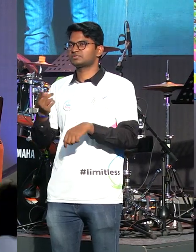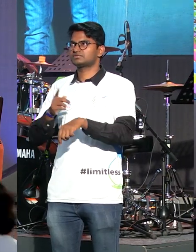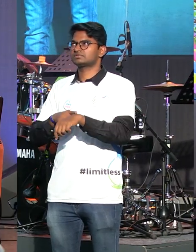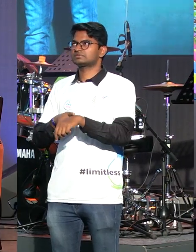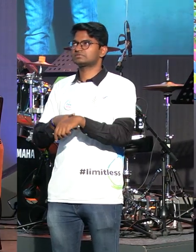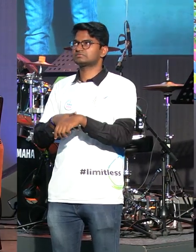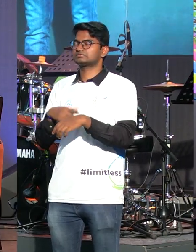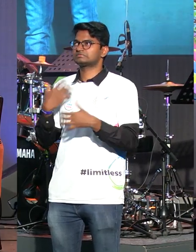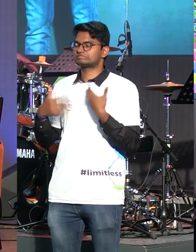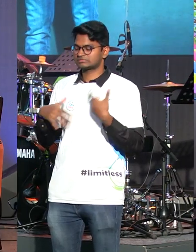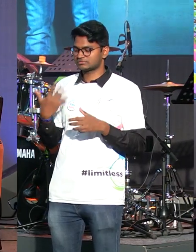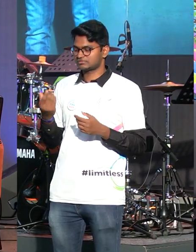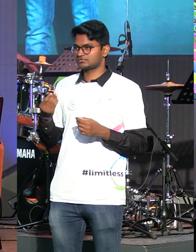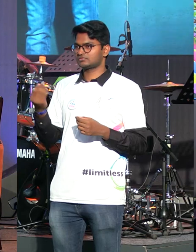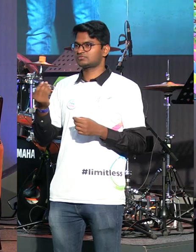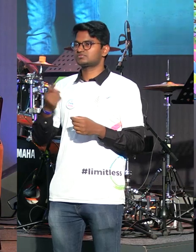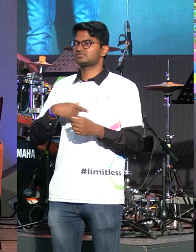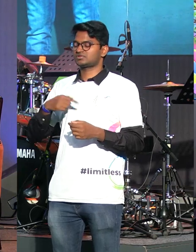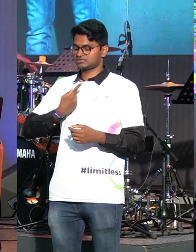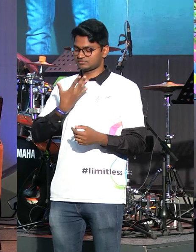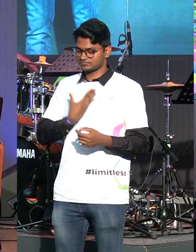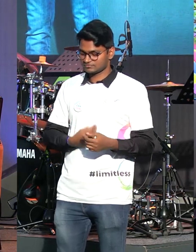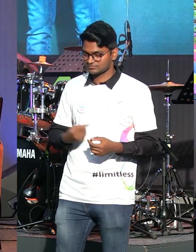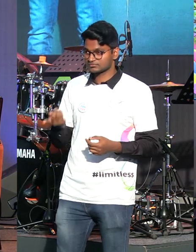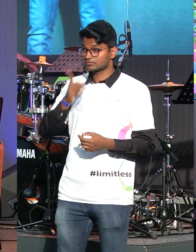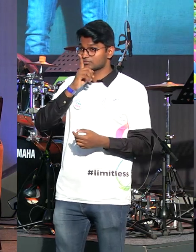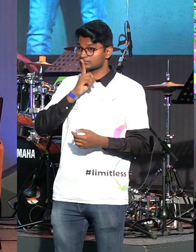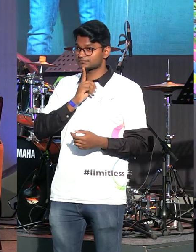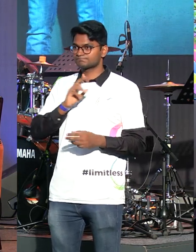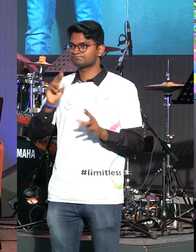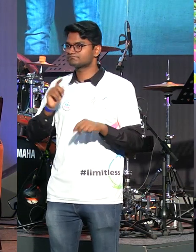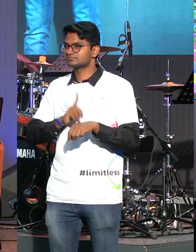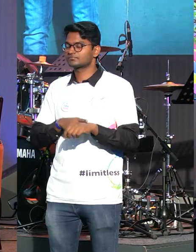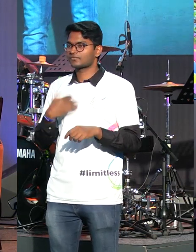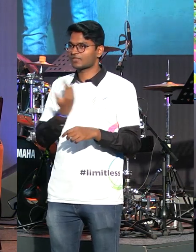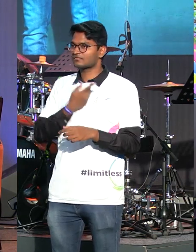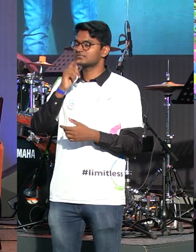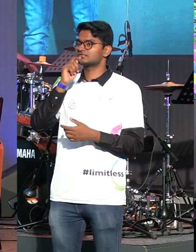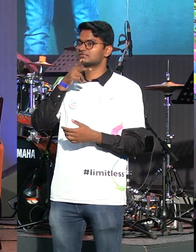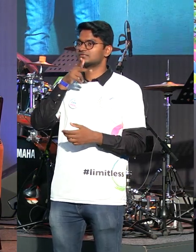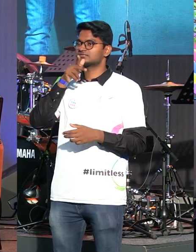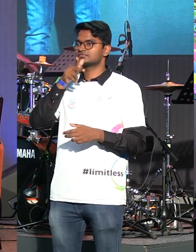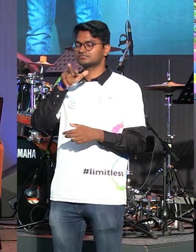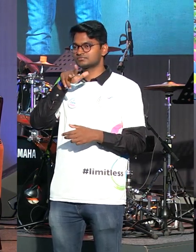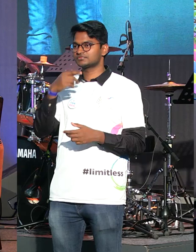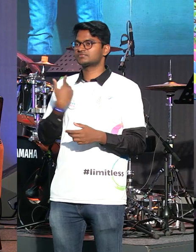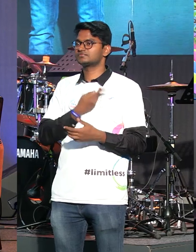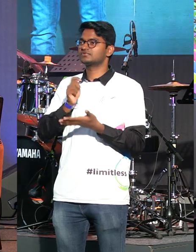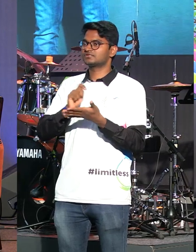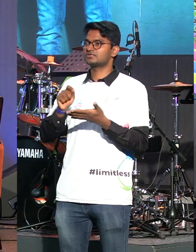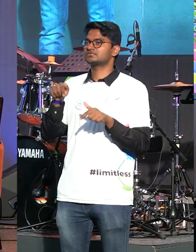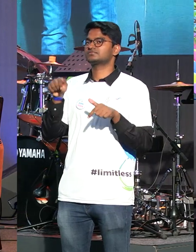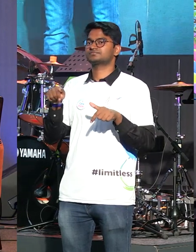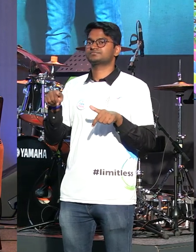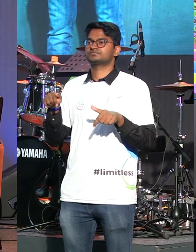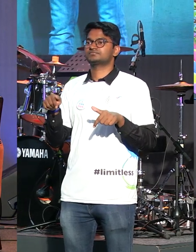no need for silence, no room for fear. We speak, we write. This is how civilizations heal." Ladies